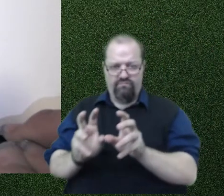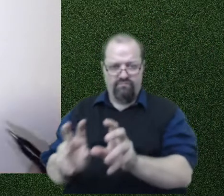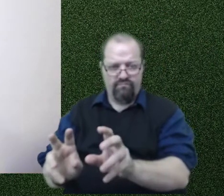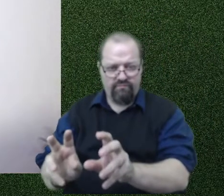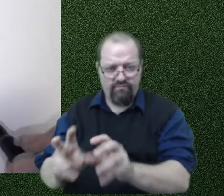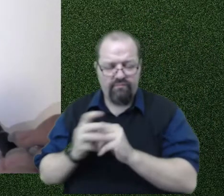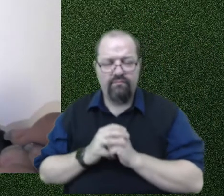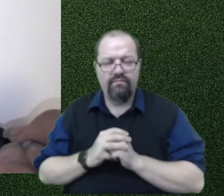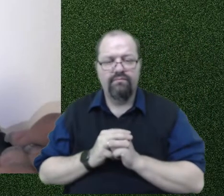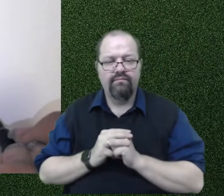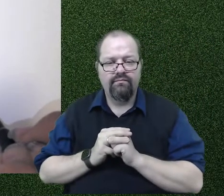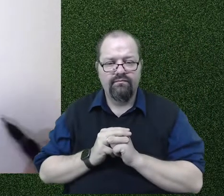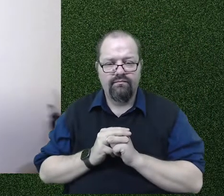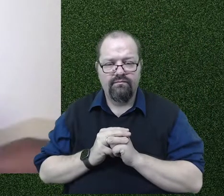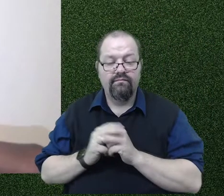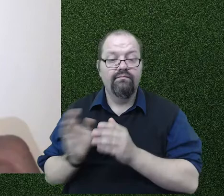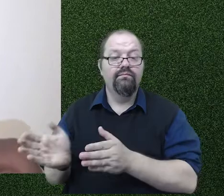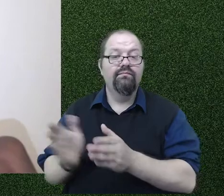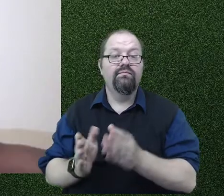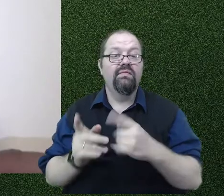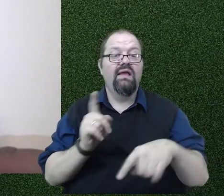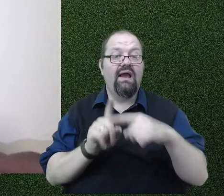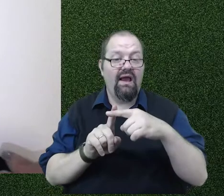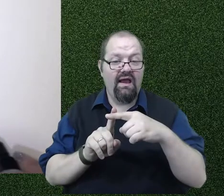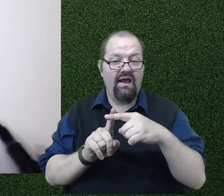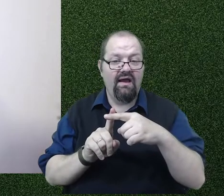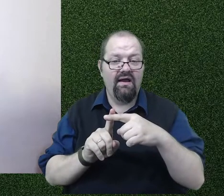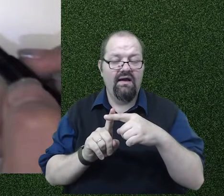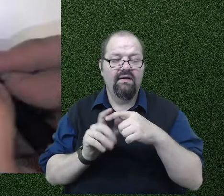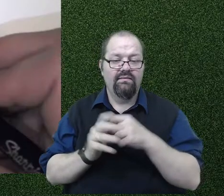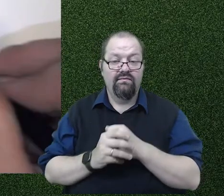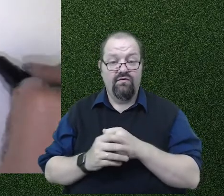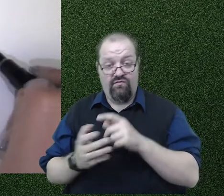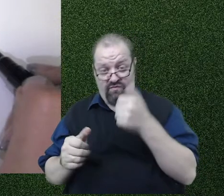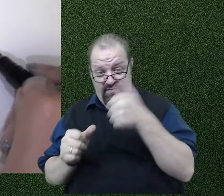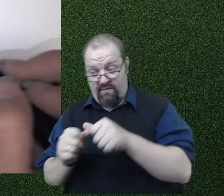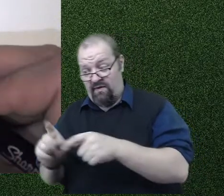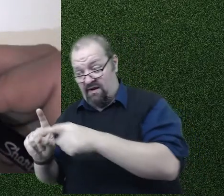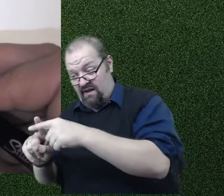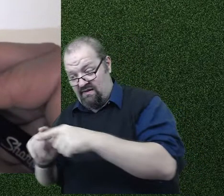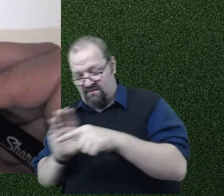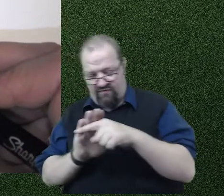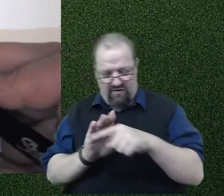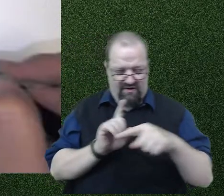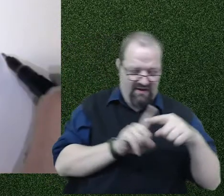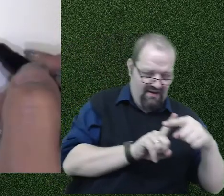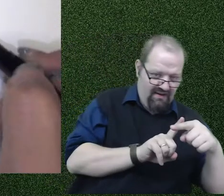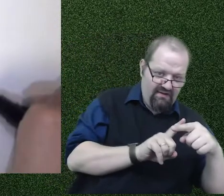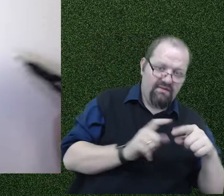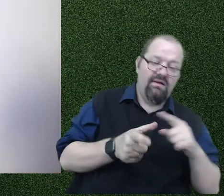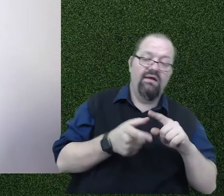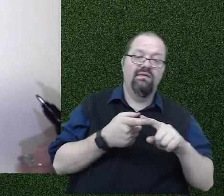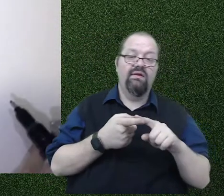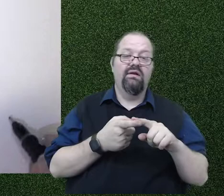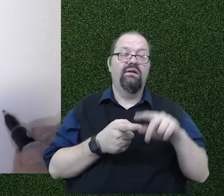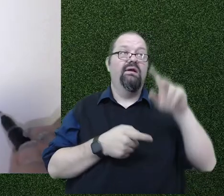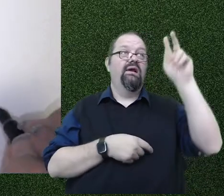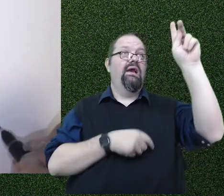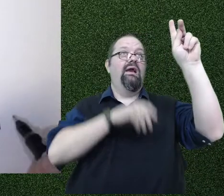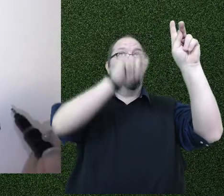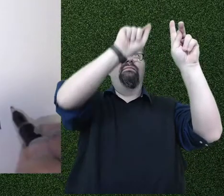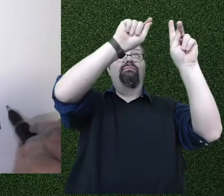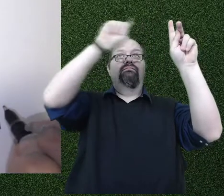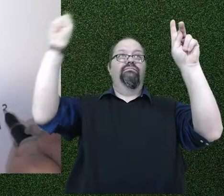Multiply by j hat. Then add. We add, subtract, and then add. Cross out the row and column containing k